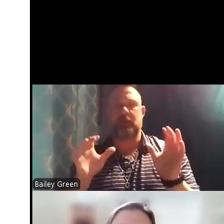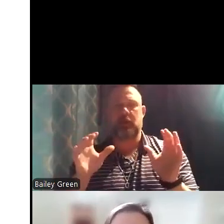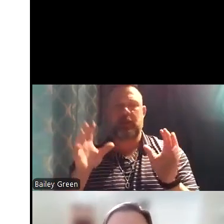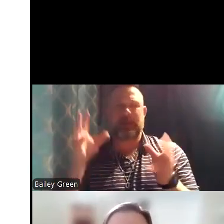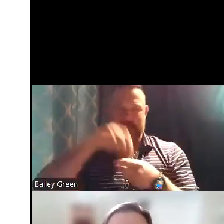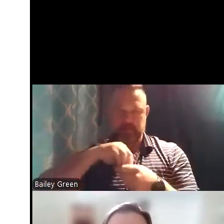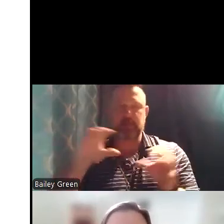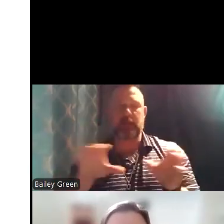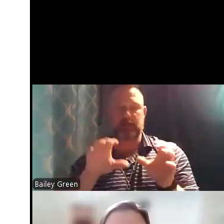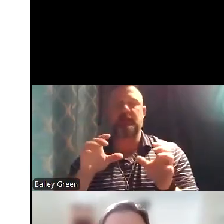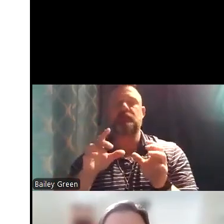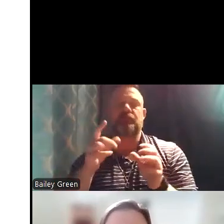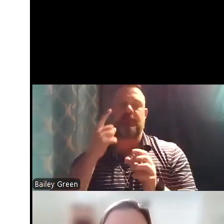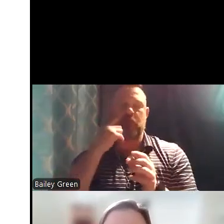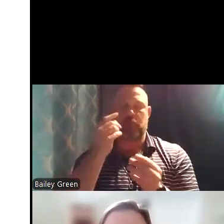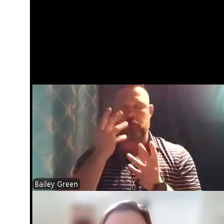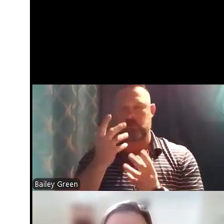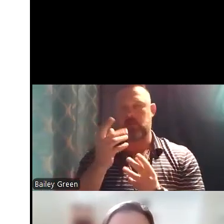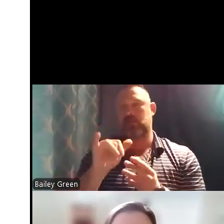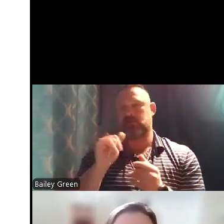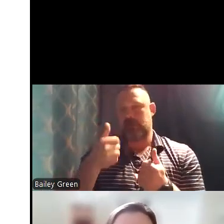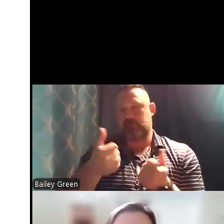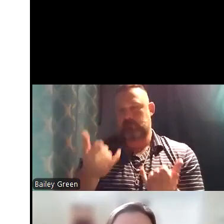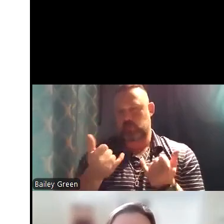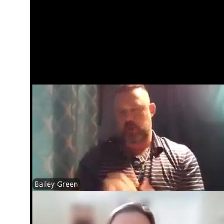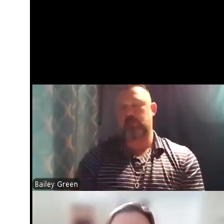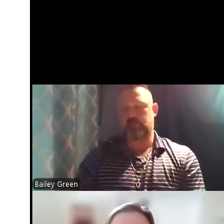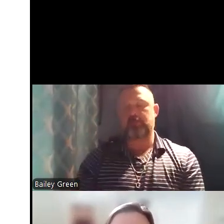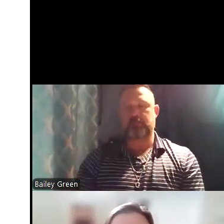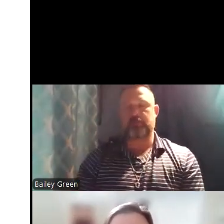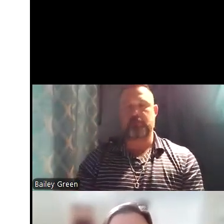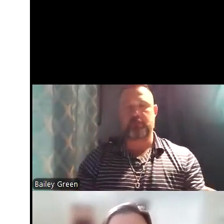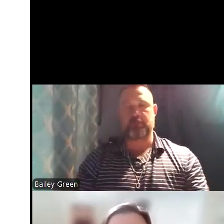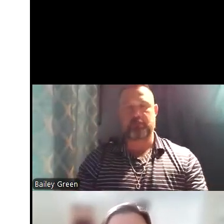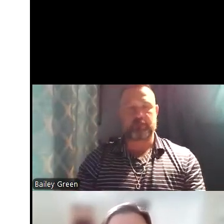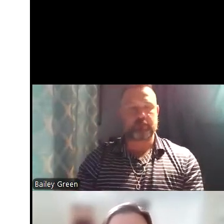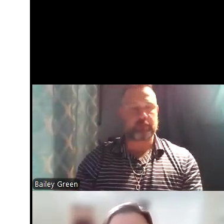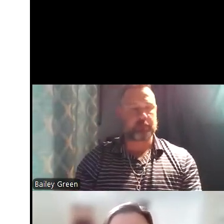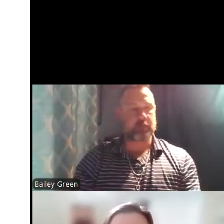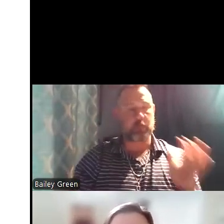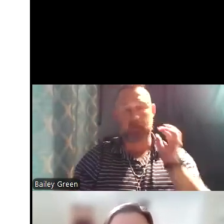and are continuing that process in forums like this today as well. Next slide.